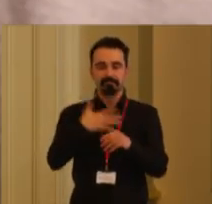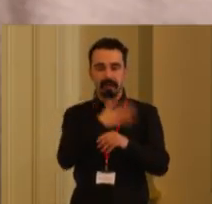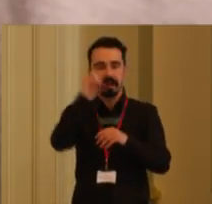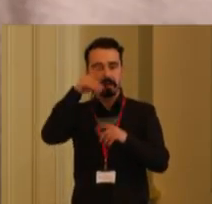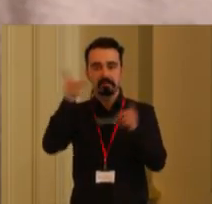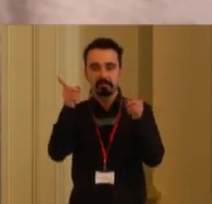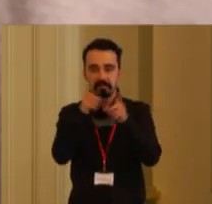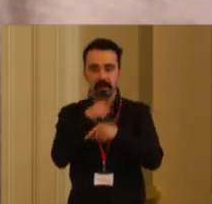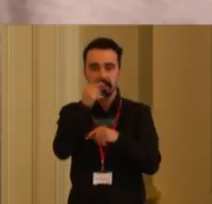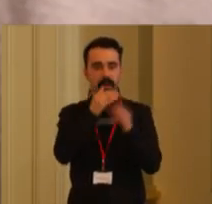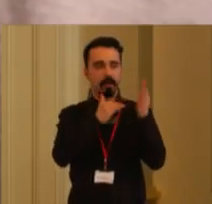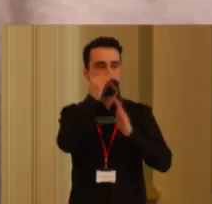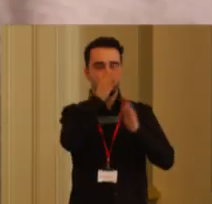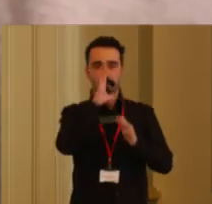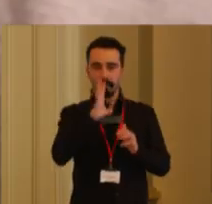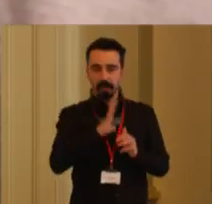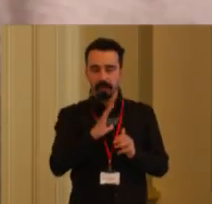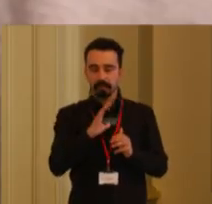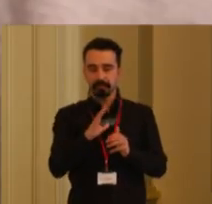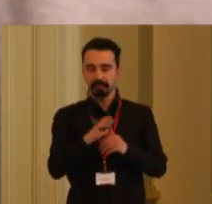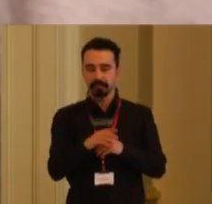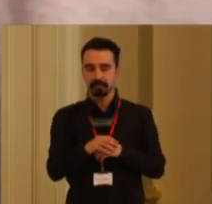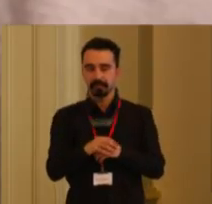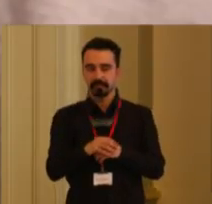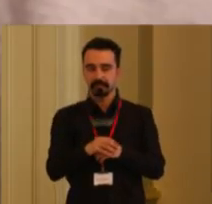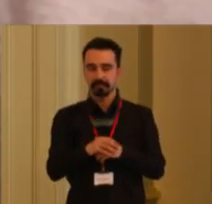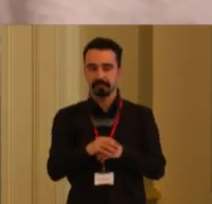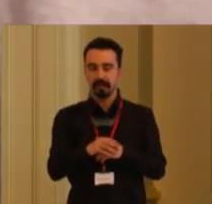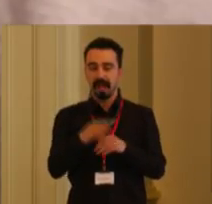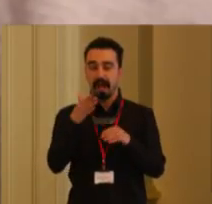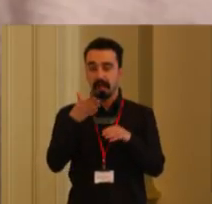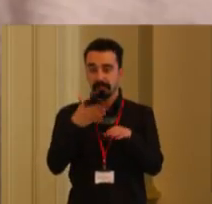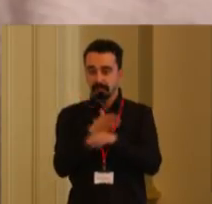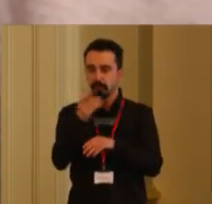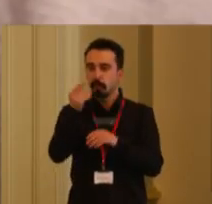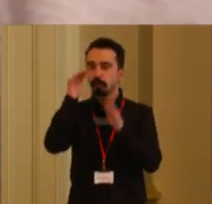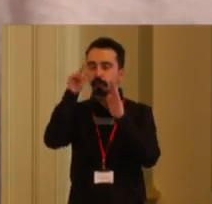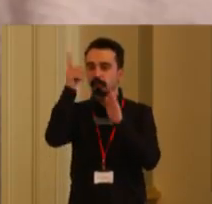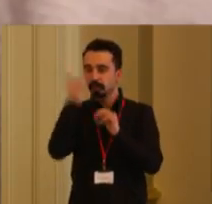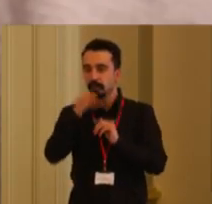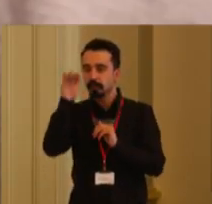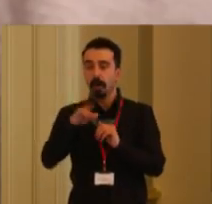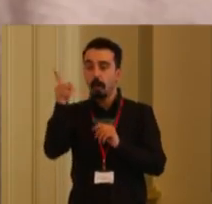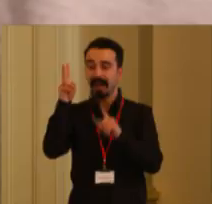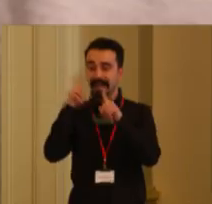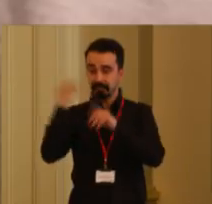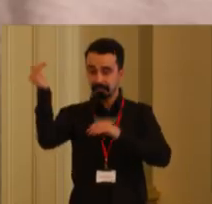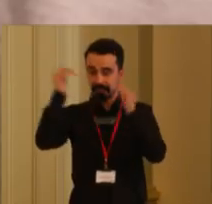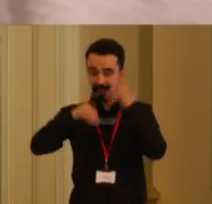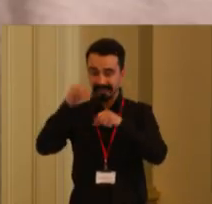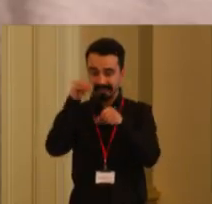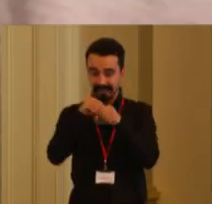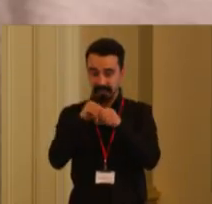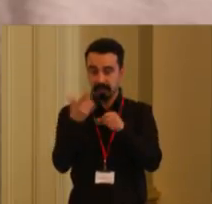to NGO membership. If we include some others, it is even higher. it's not a low percentage at all.